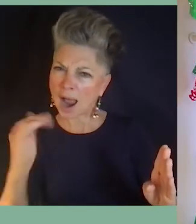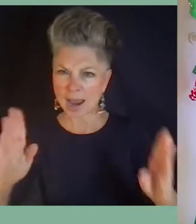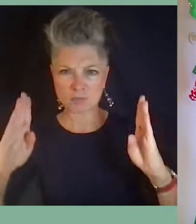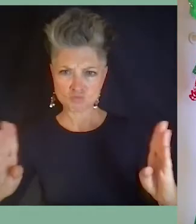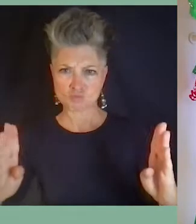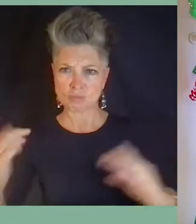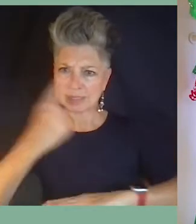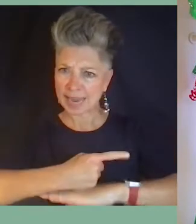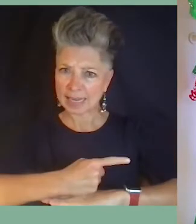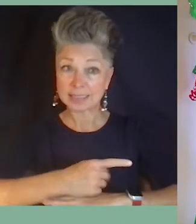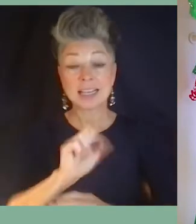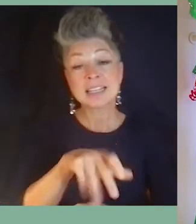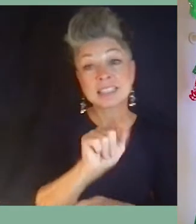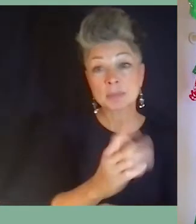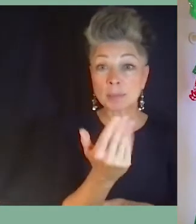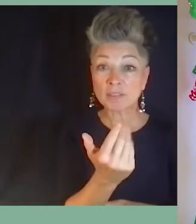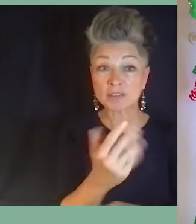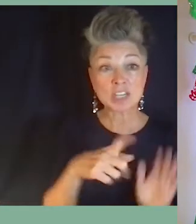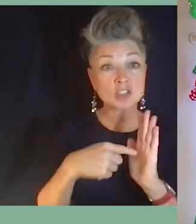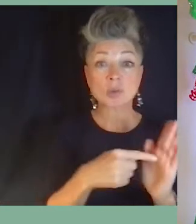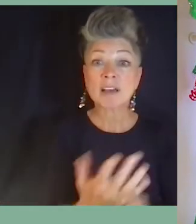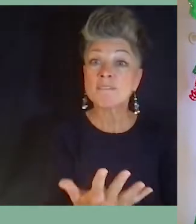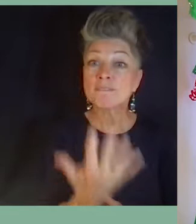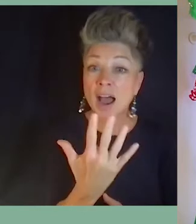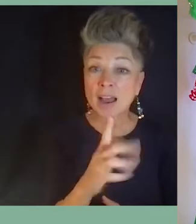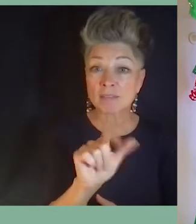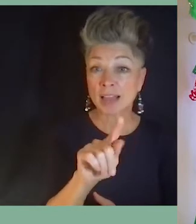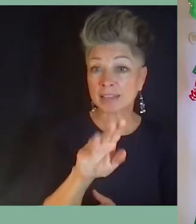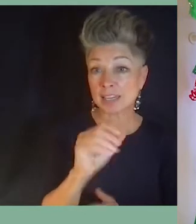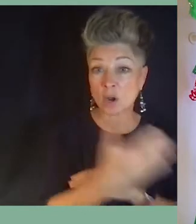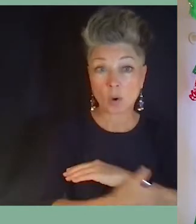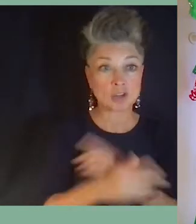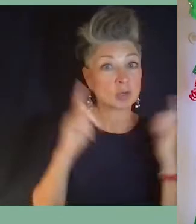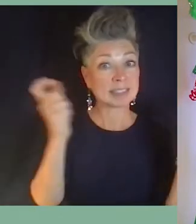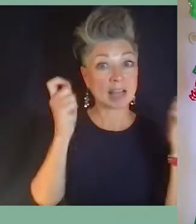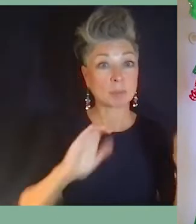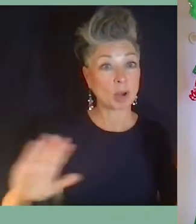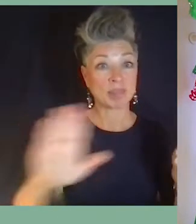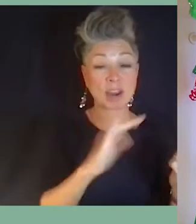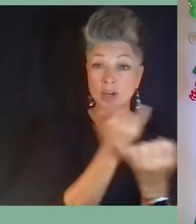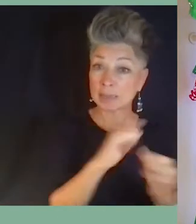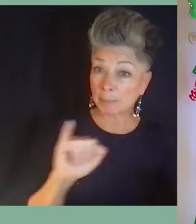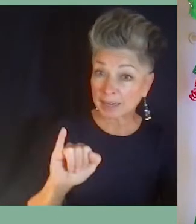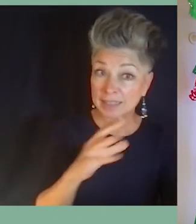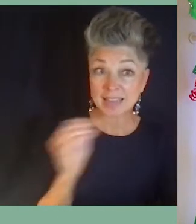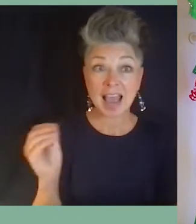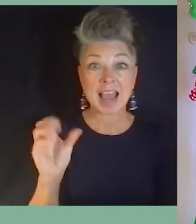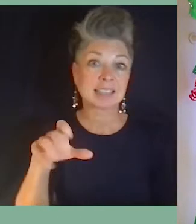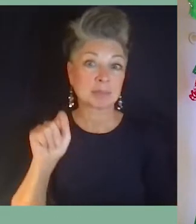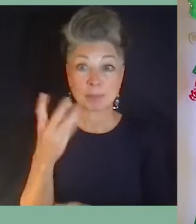dates? September 15 marks five Latino countries celebrate their independence. And in September